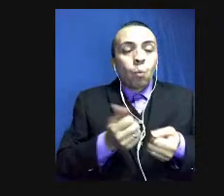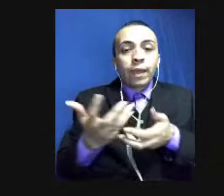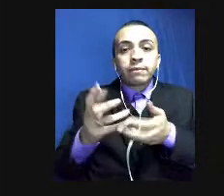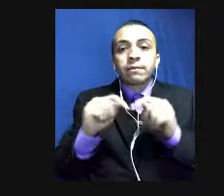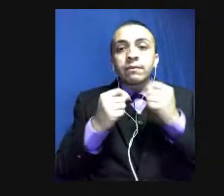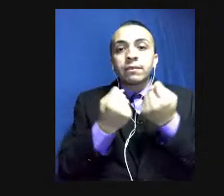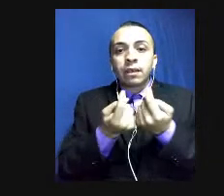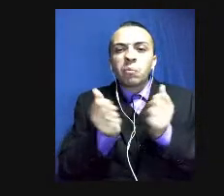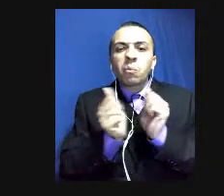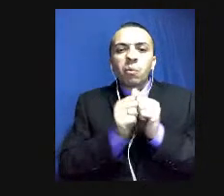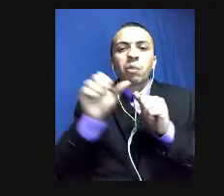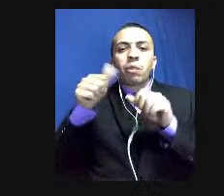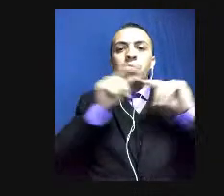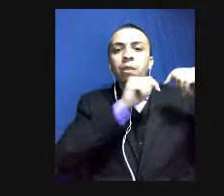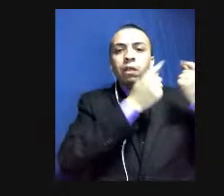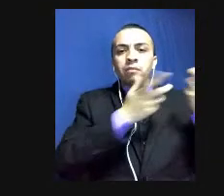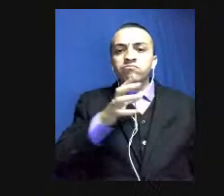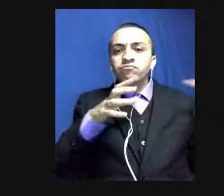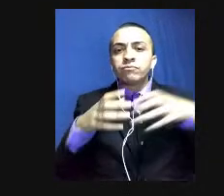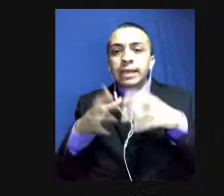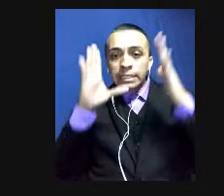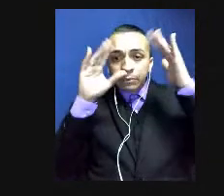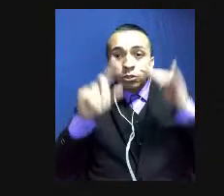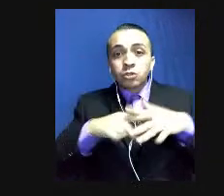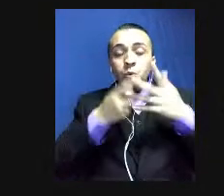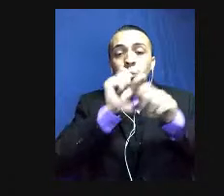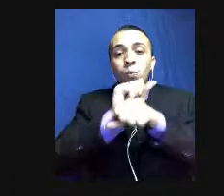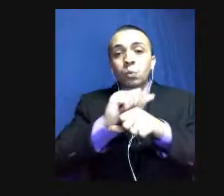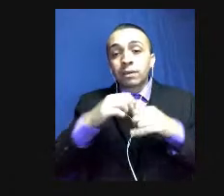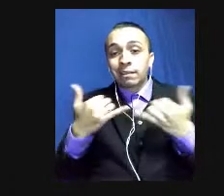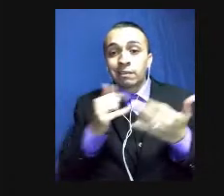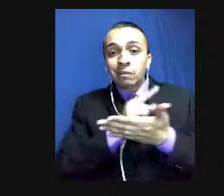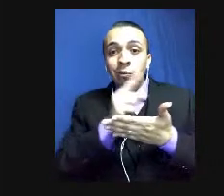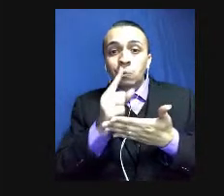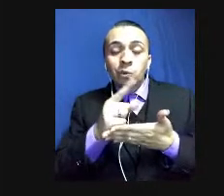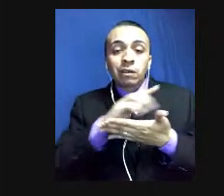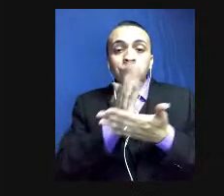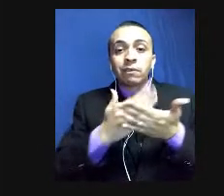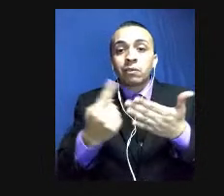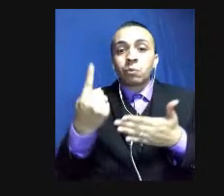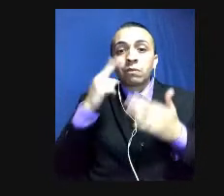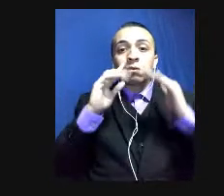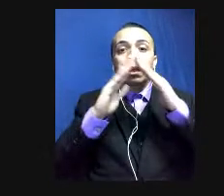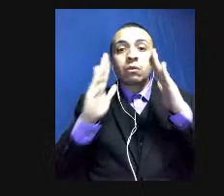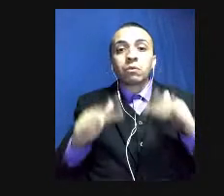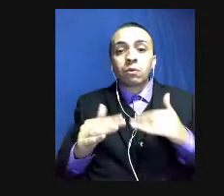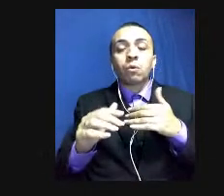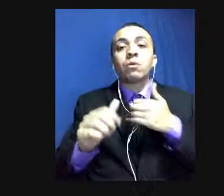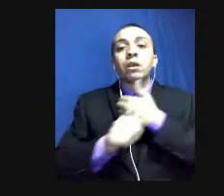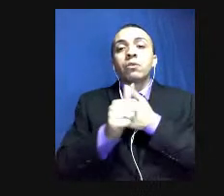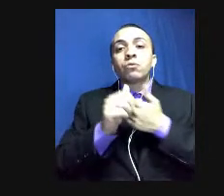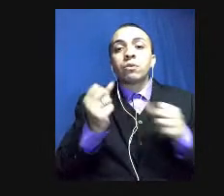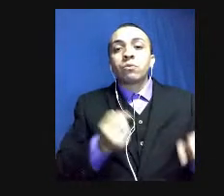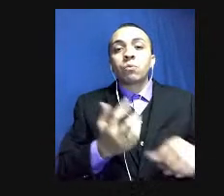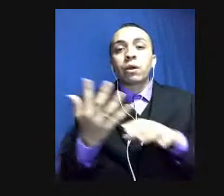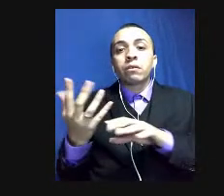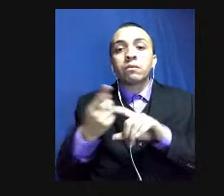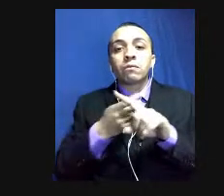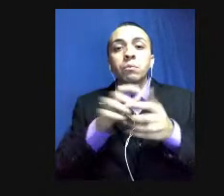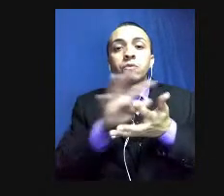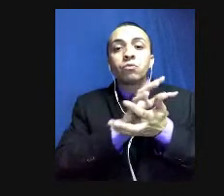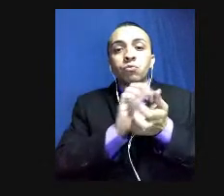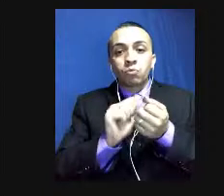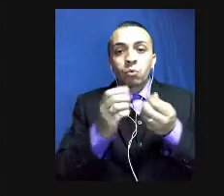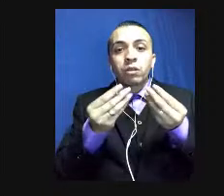are expected to begin work this week on phase one removal of household hazardous waste from destroyed